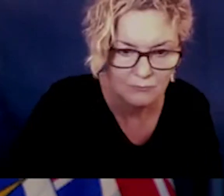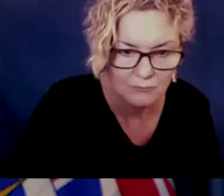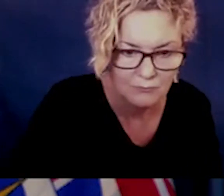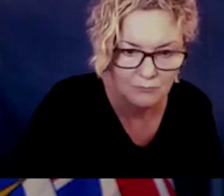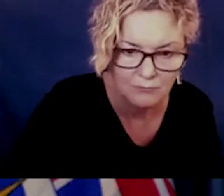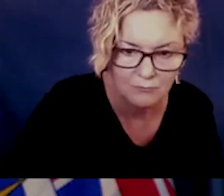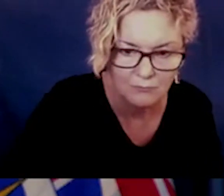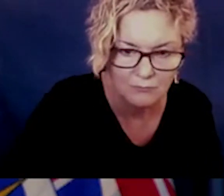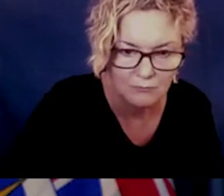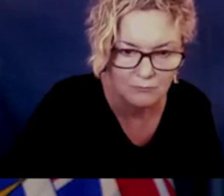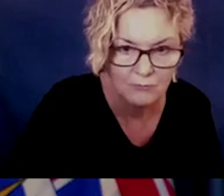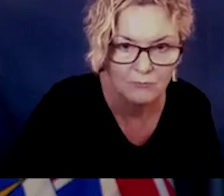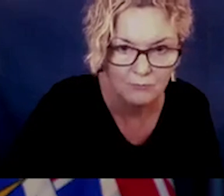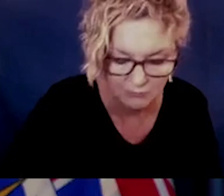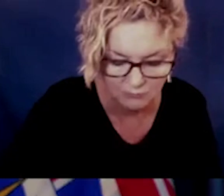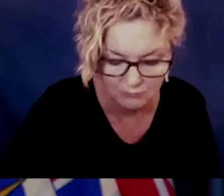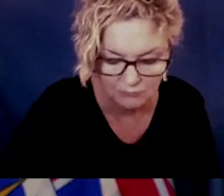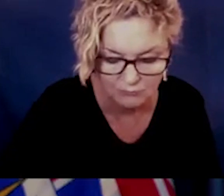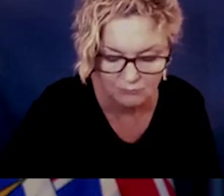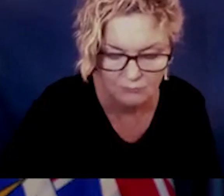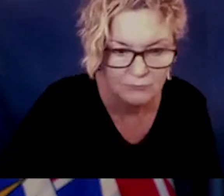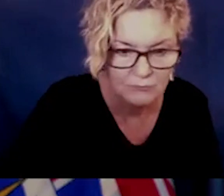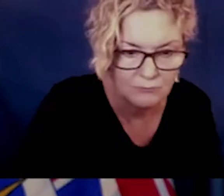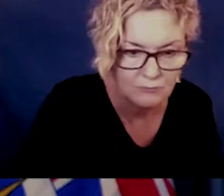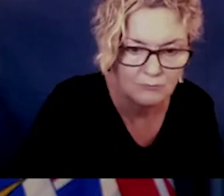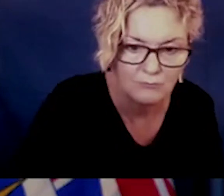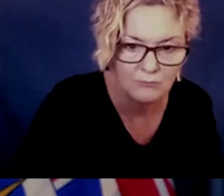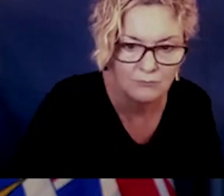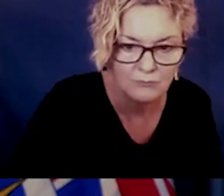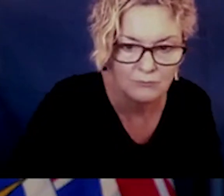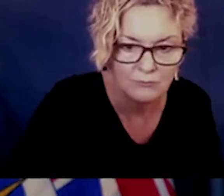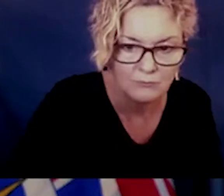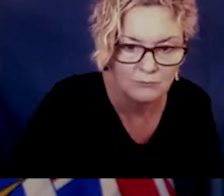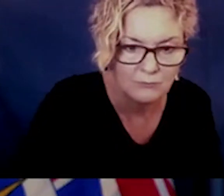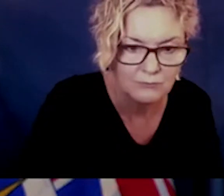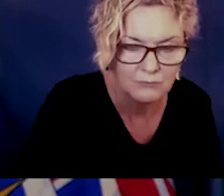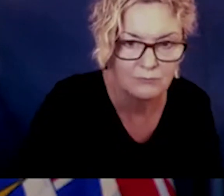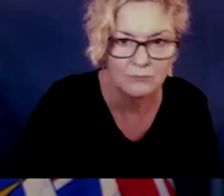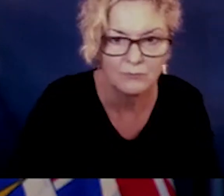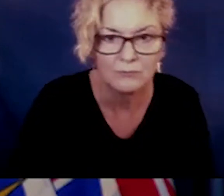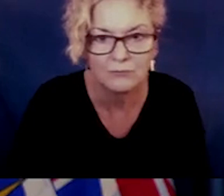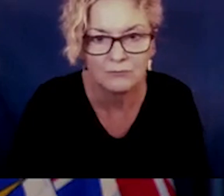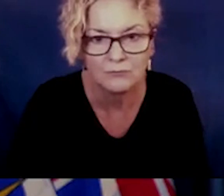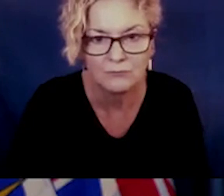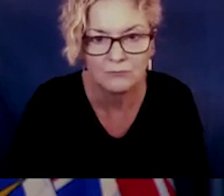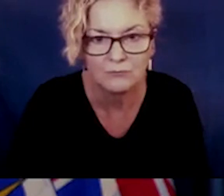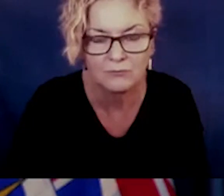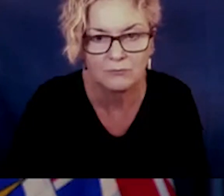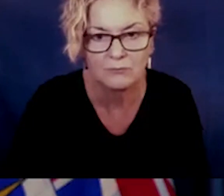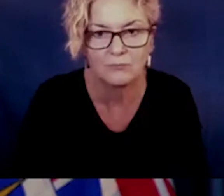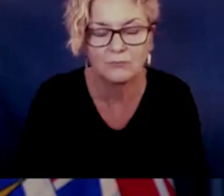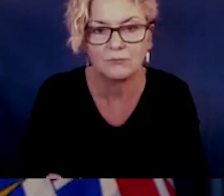at changing any of the public health orders we have in place right now. But I will say what we have tried to do on